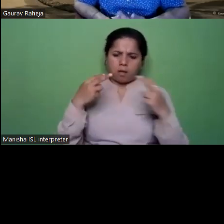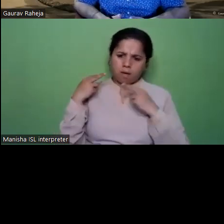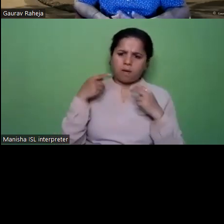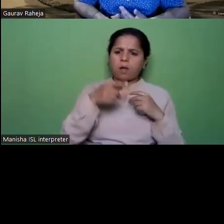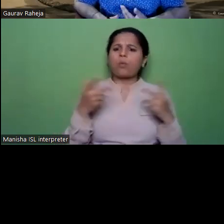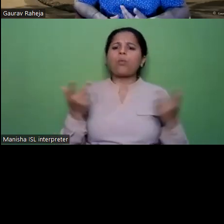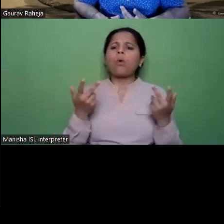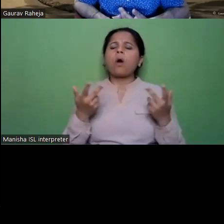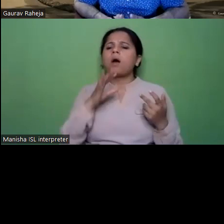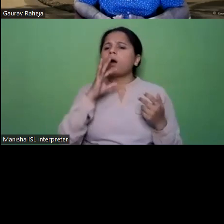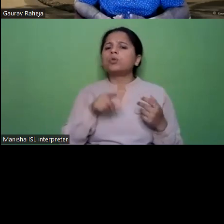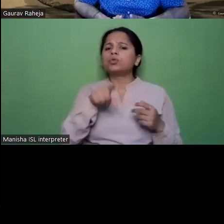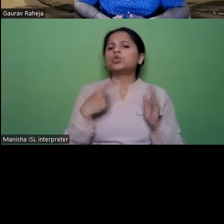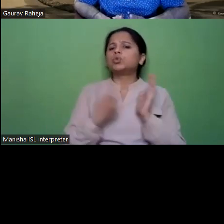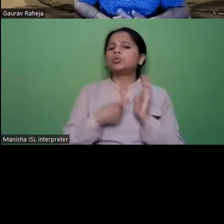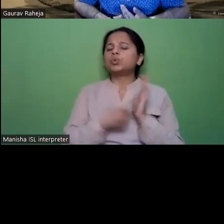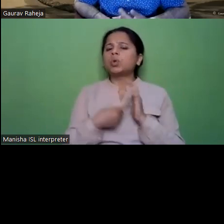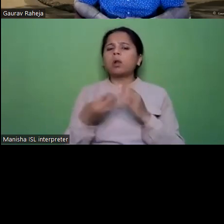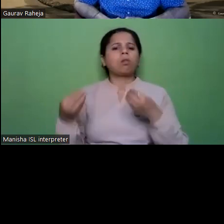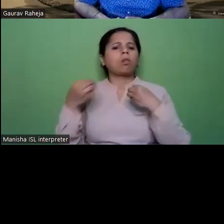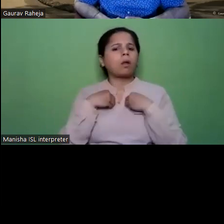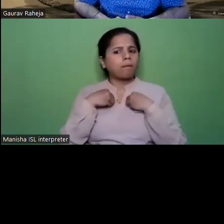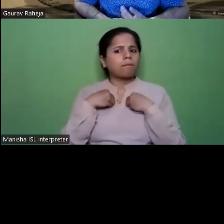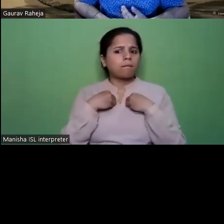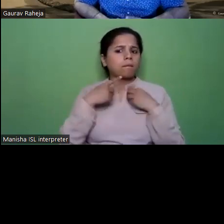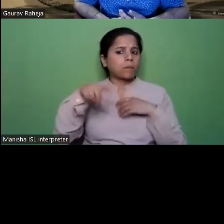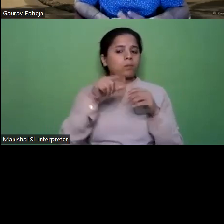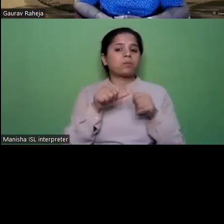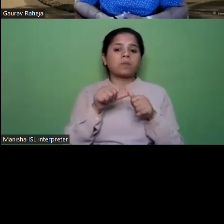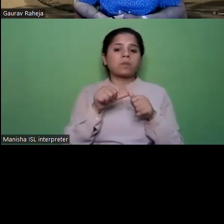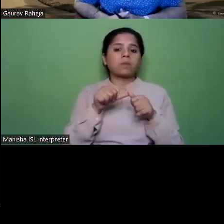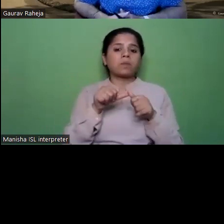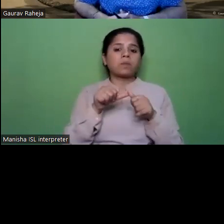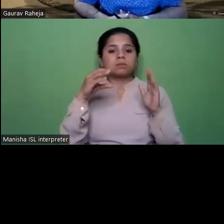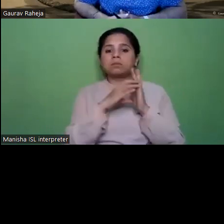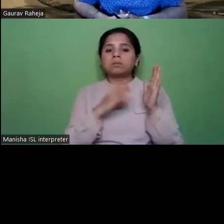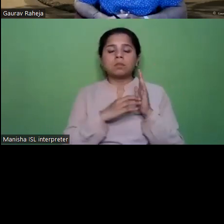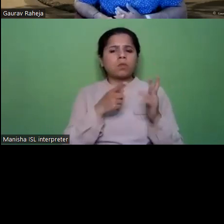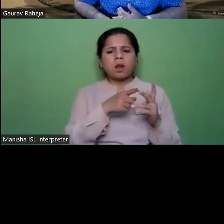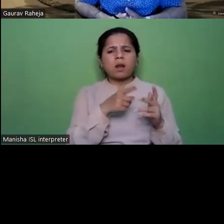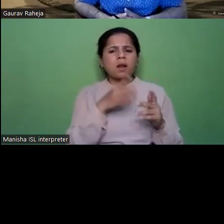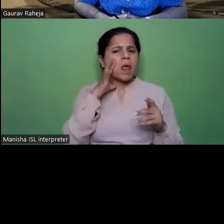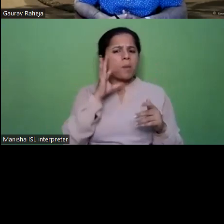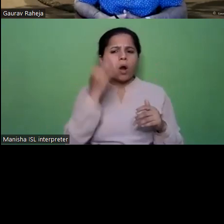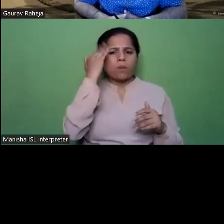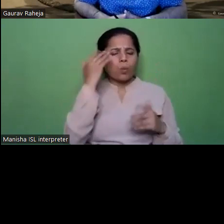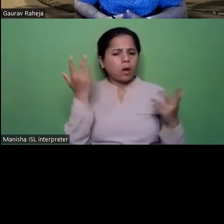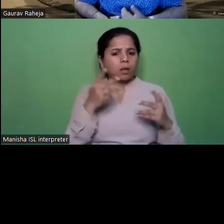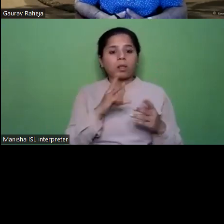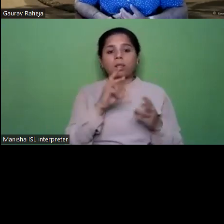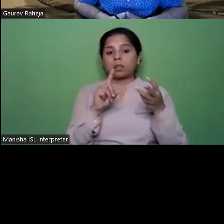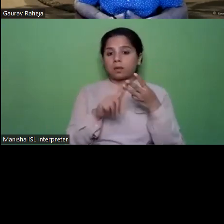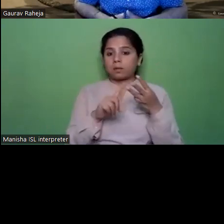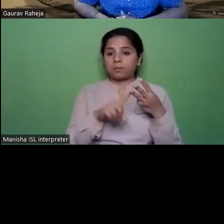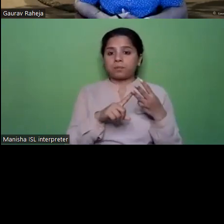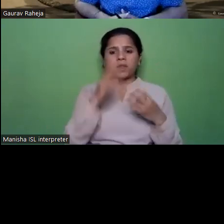the provisions which have been given in these acts and how do they matter to us? And the third is, why